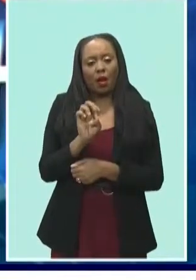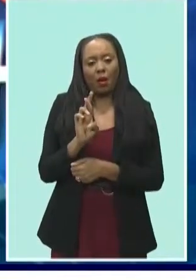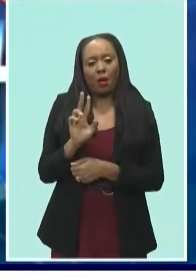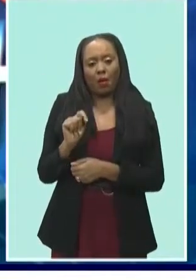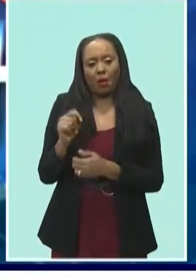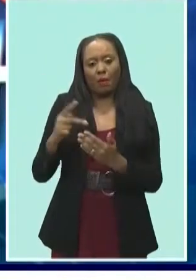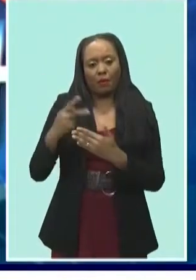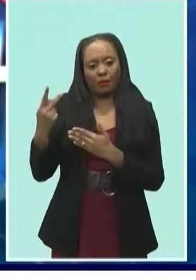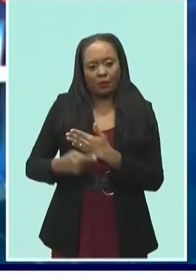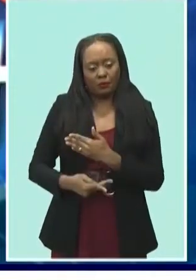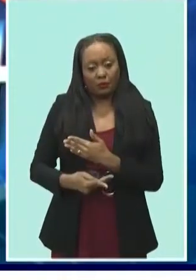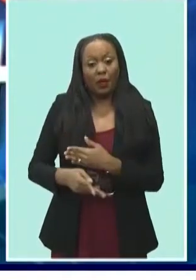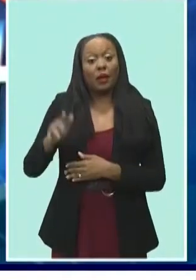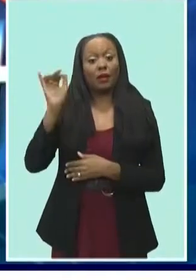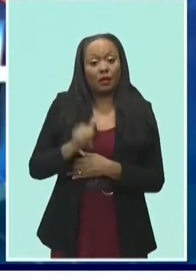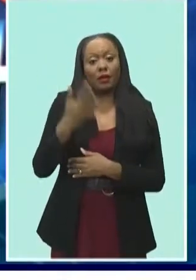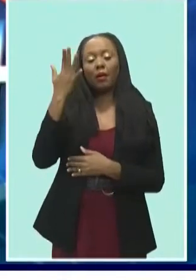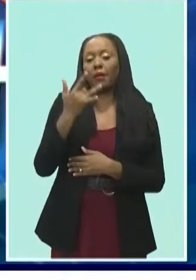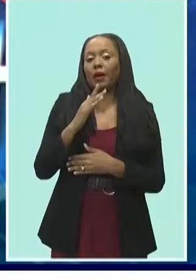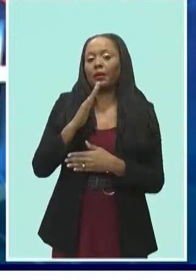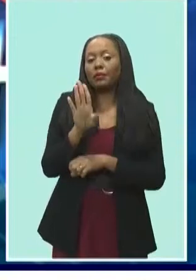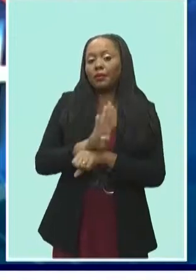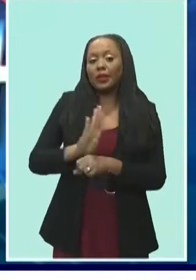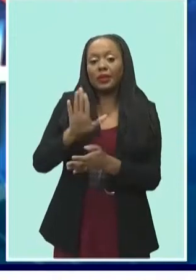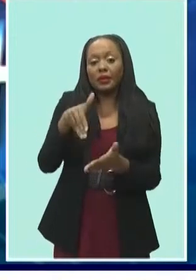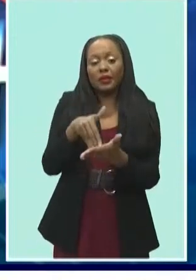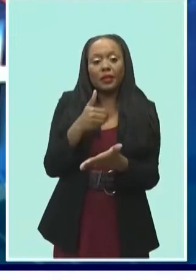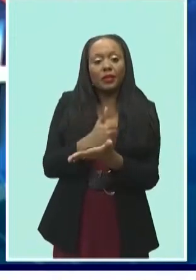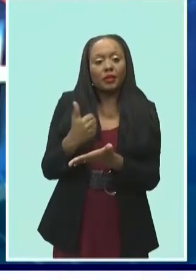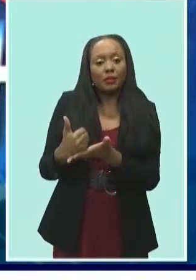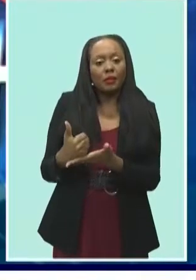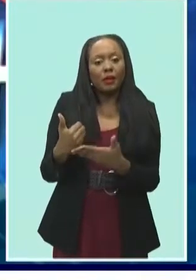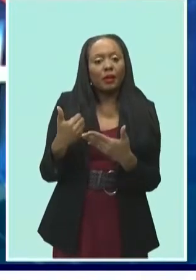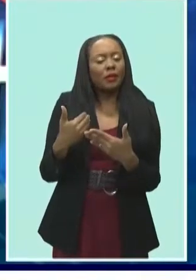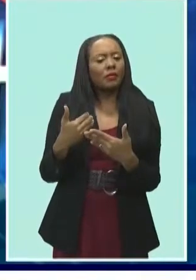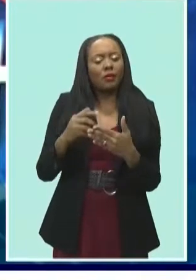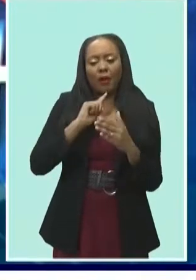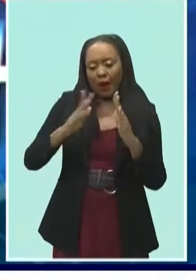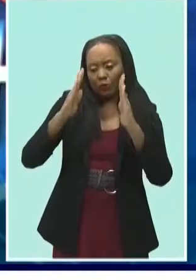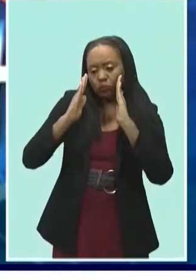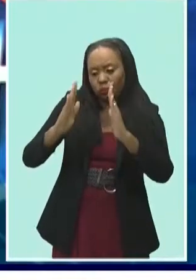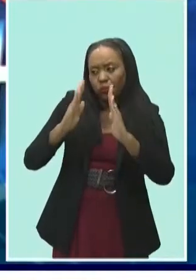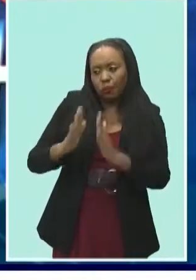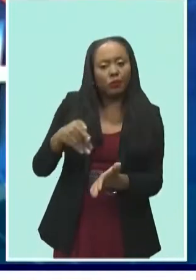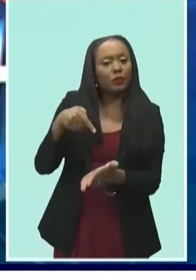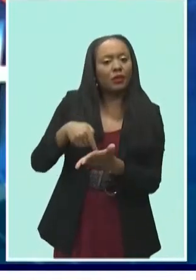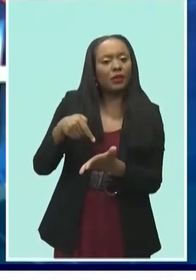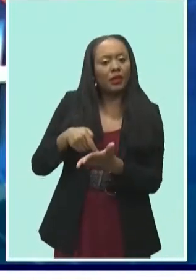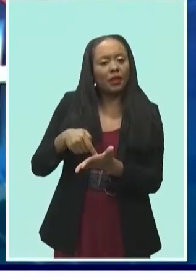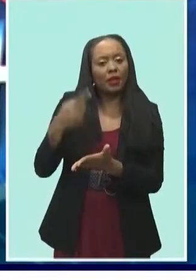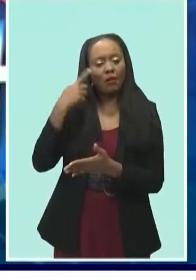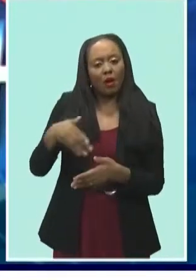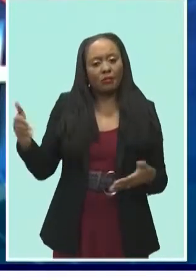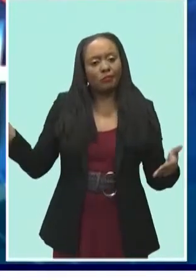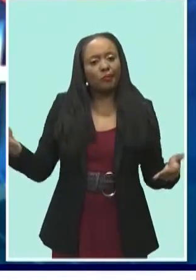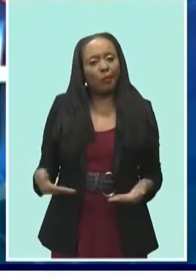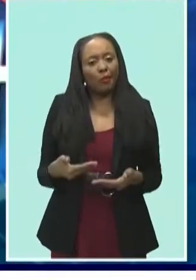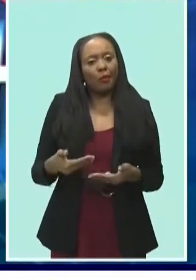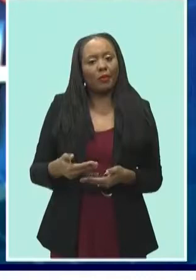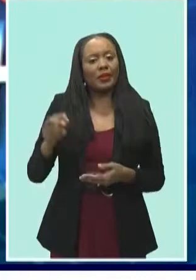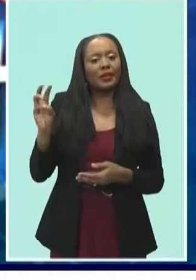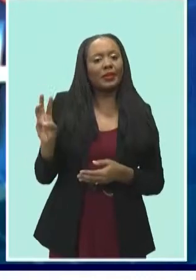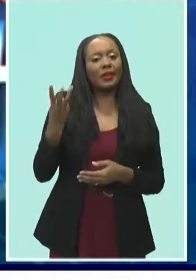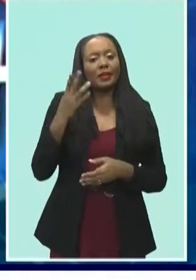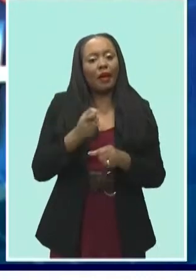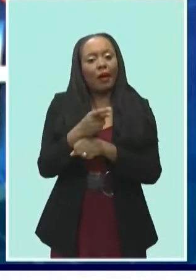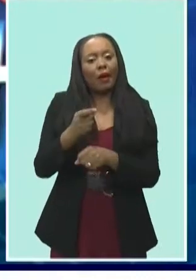BERT program. And that's why the Central Bank of Barbados has placed debt as a focal point when it hosts its 6th annual Caribbean